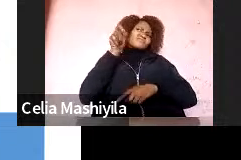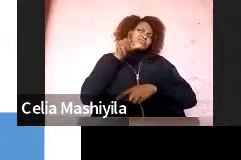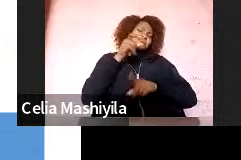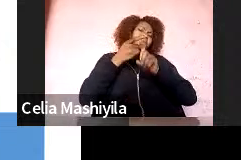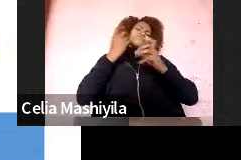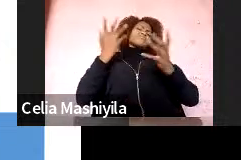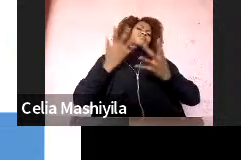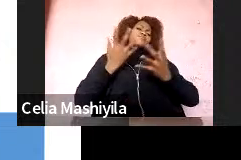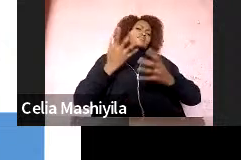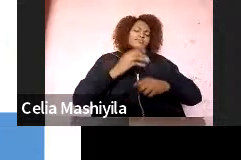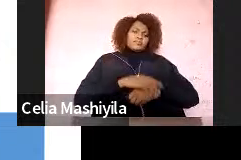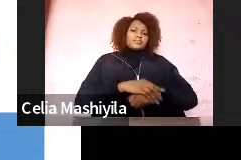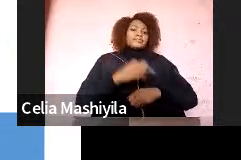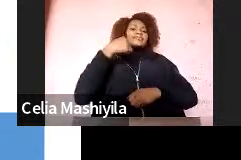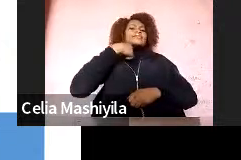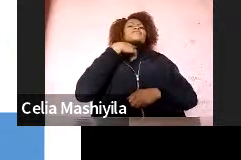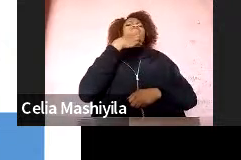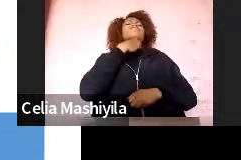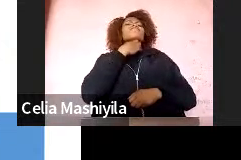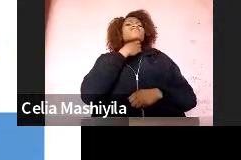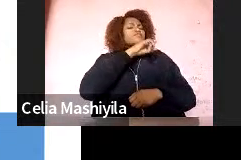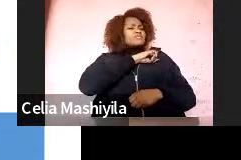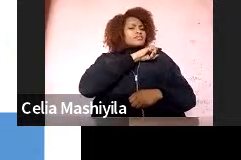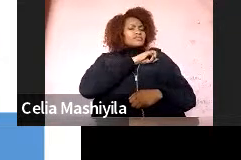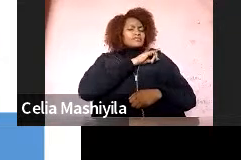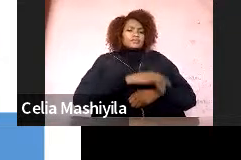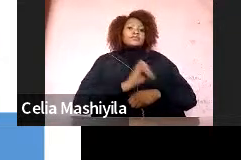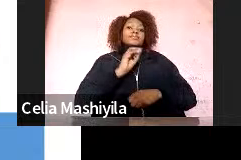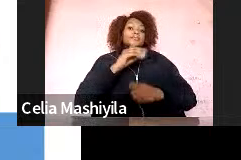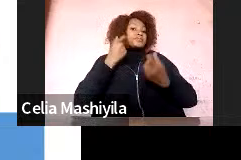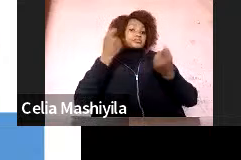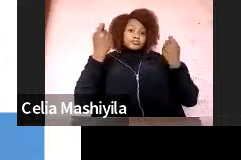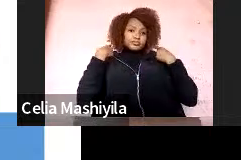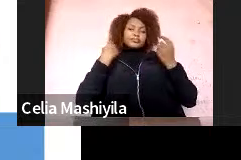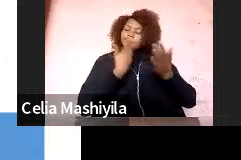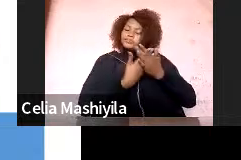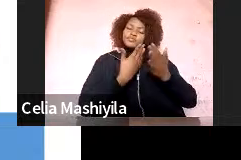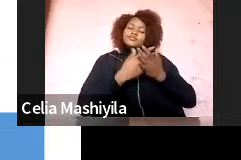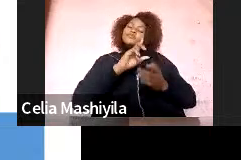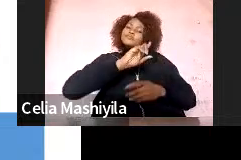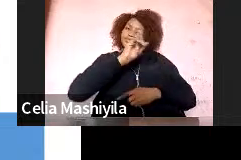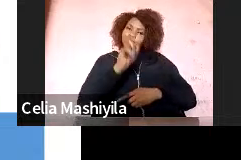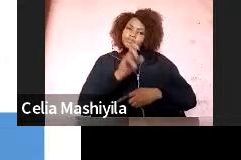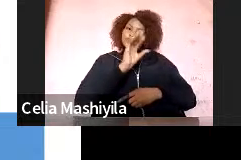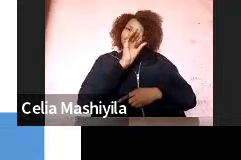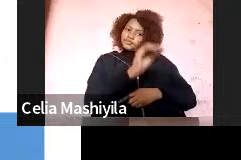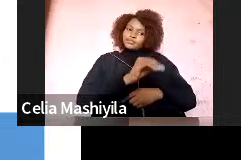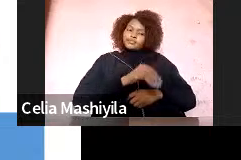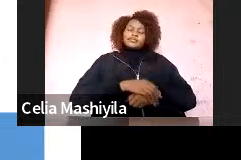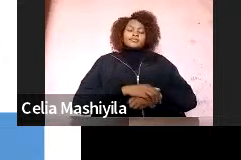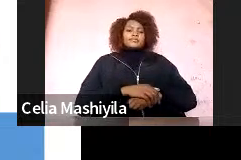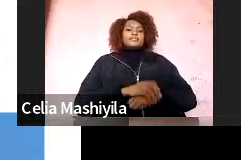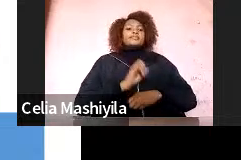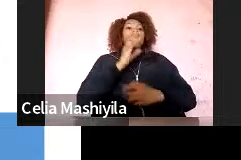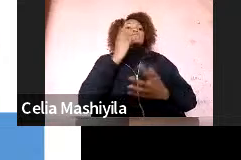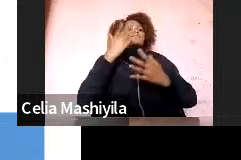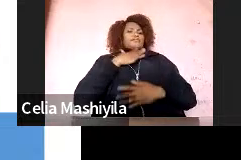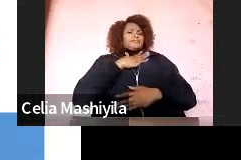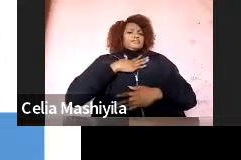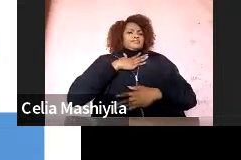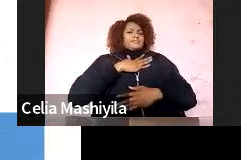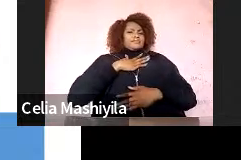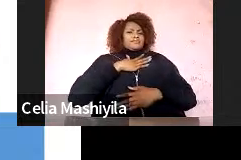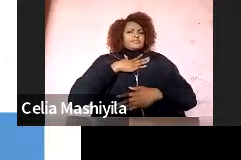that now I'm owing, if you don't fully know and understand? But also, if you feel you are aggrieved and something has not been